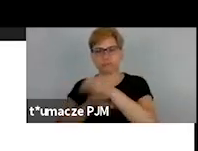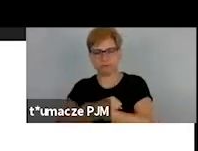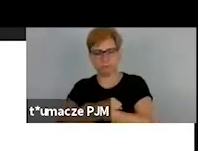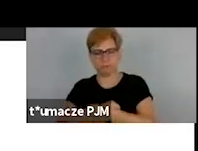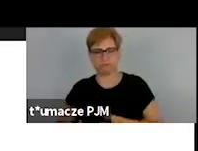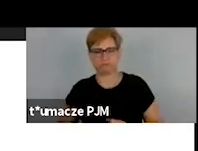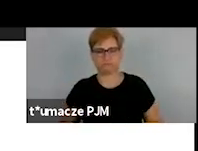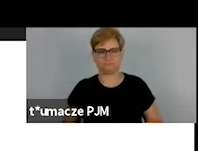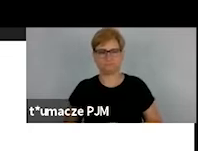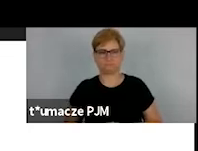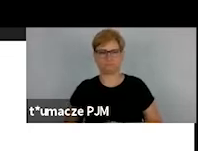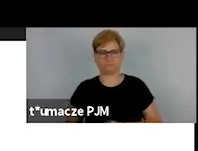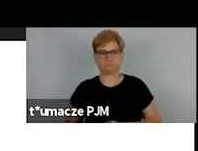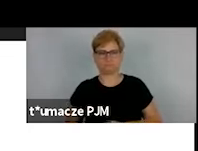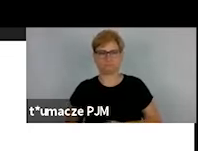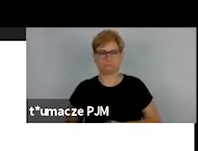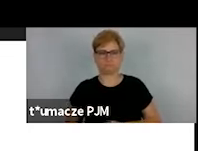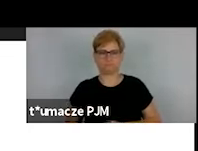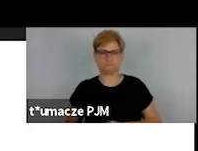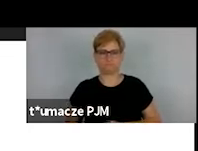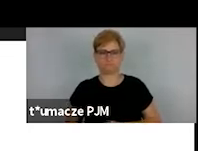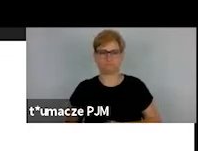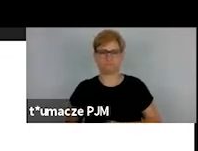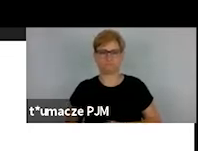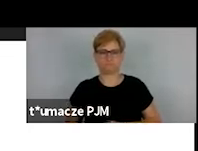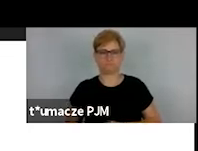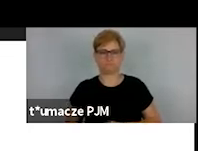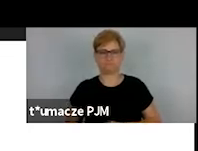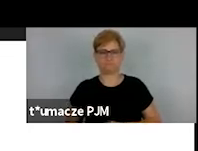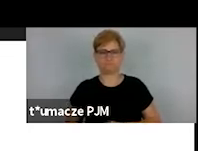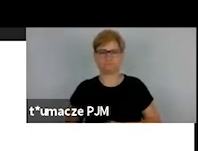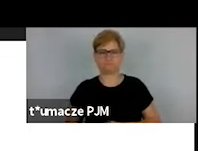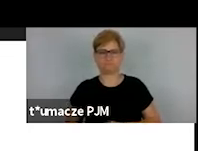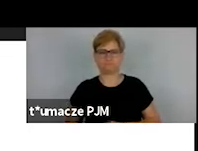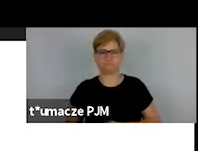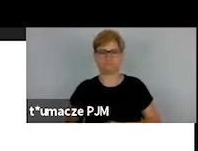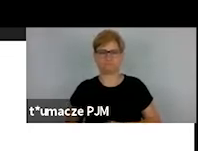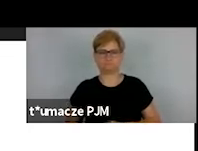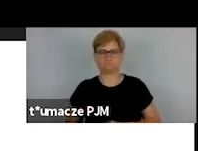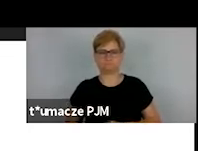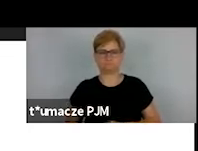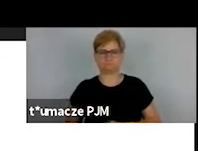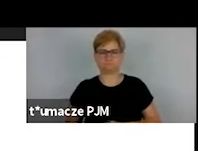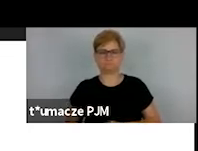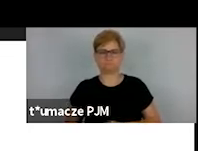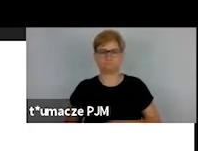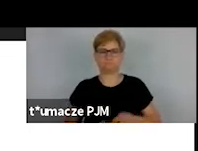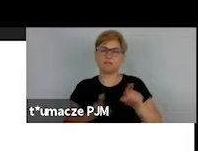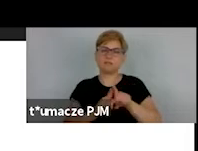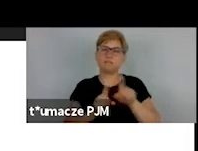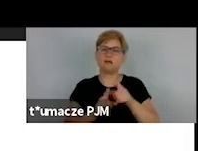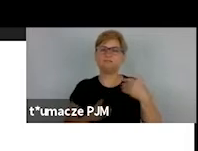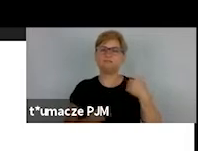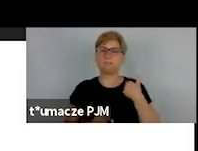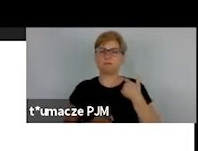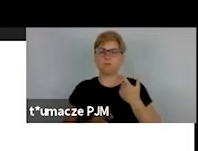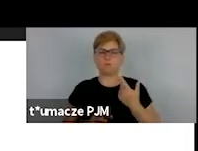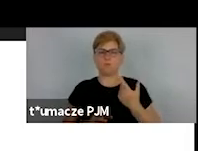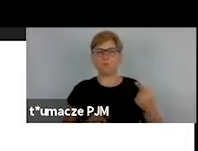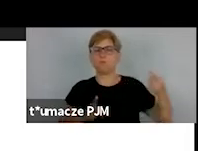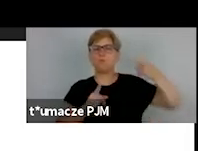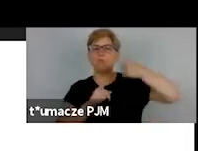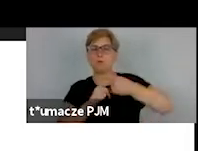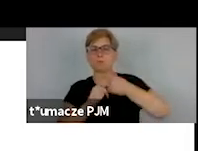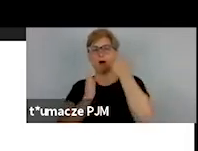have used strategic litigation. We have sued, and for instance, on the issue of prison crowding, we thought